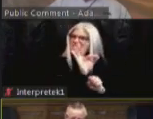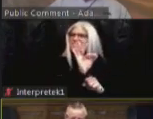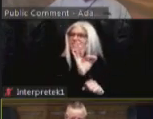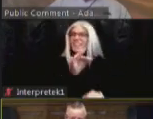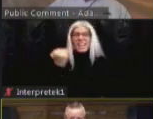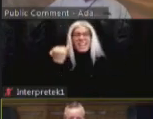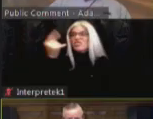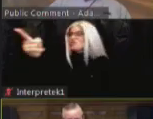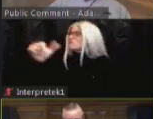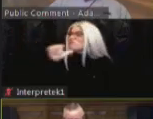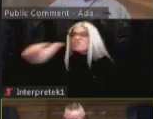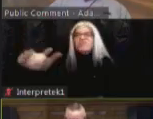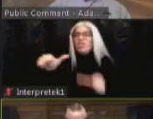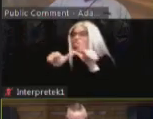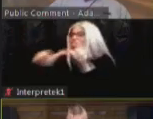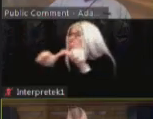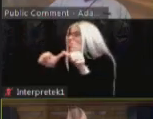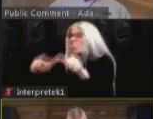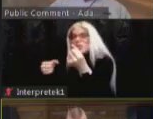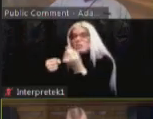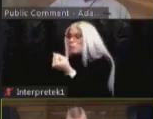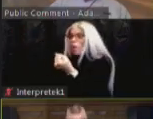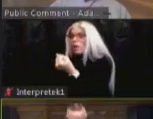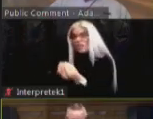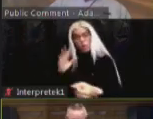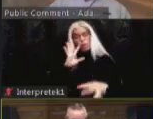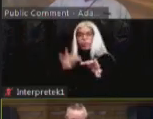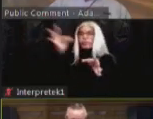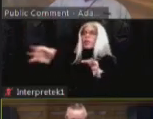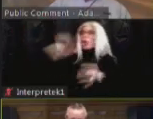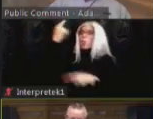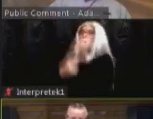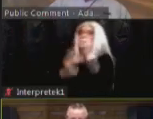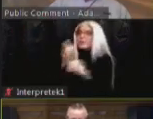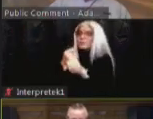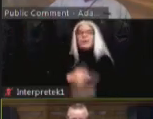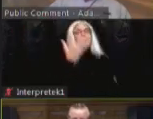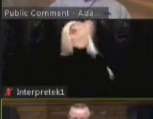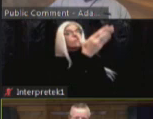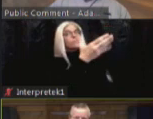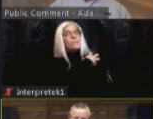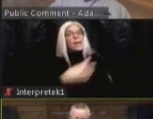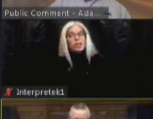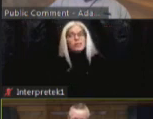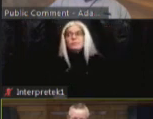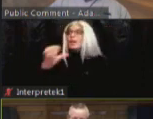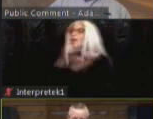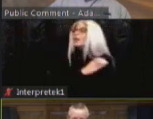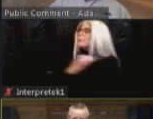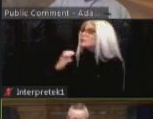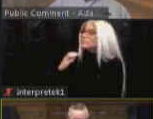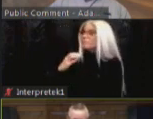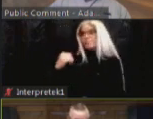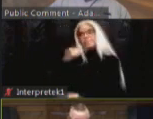year. So as a mayor, our commissioners, what are we to do about it? Our hands are tied. We